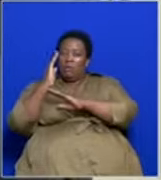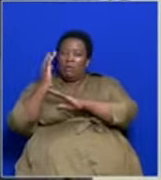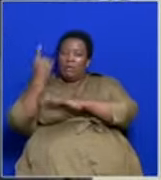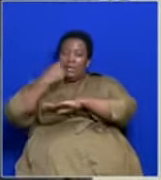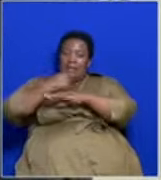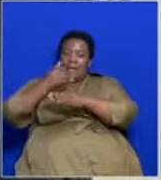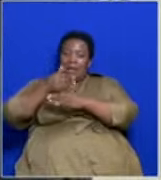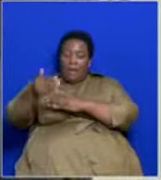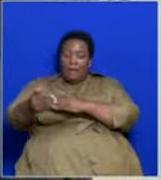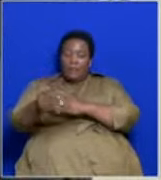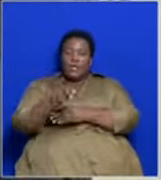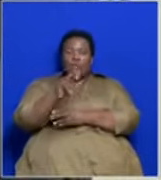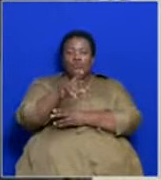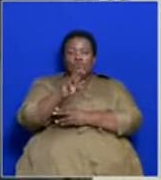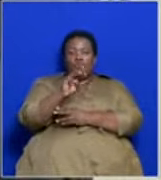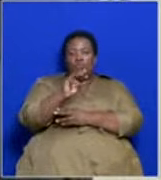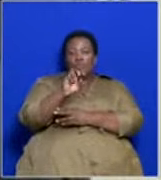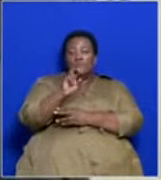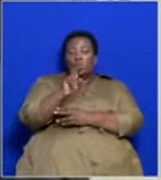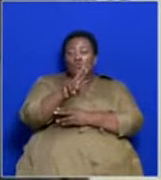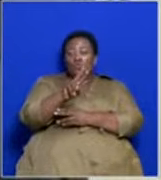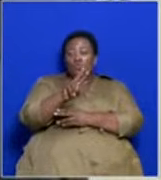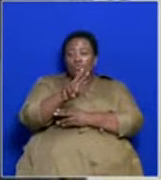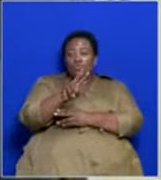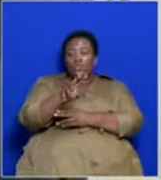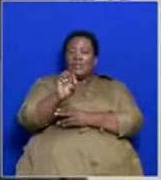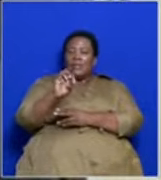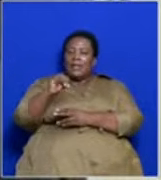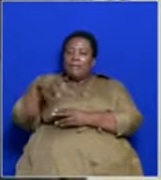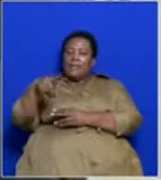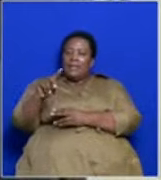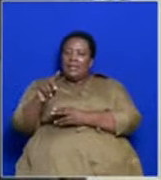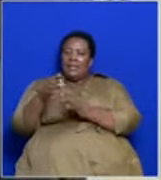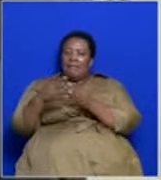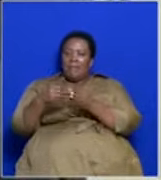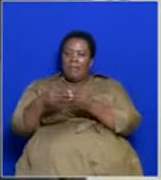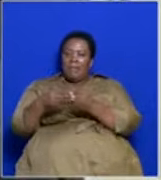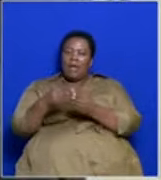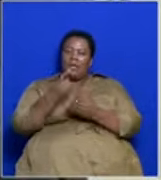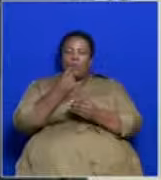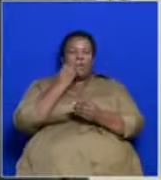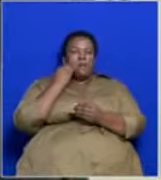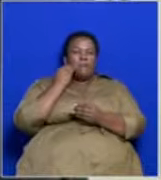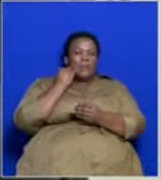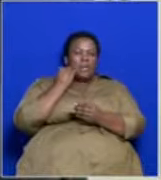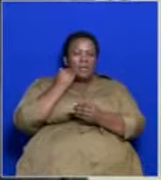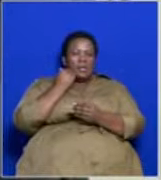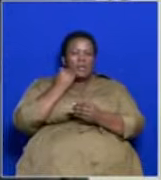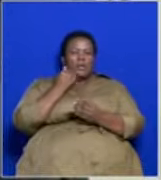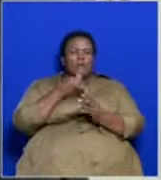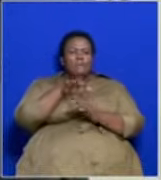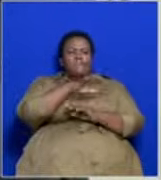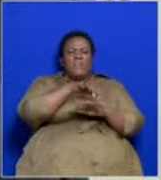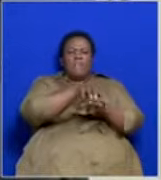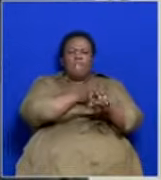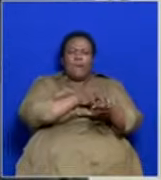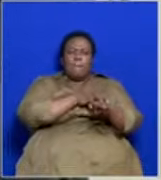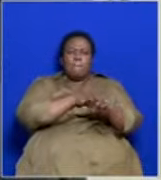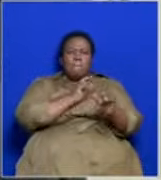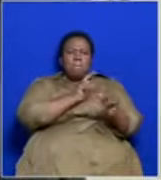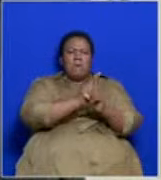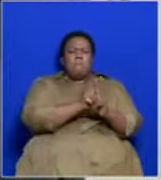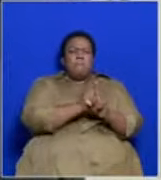white male in civilian clothing reportedly raided a plot at Marigold,